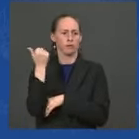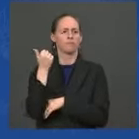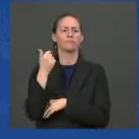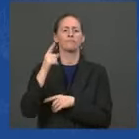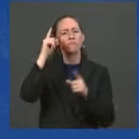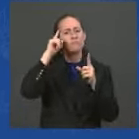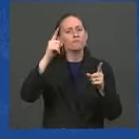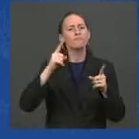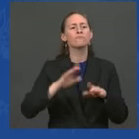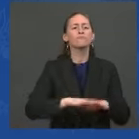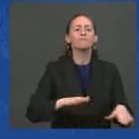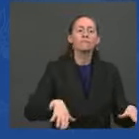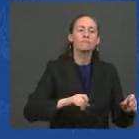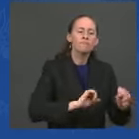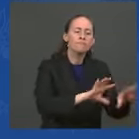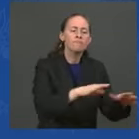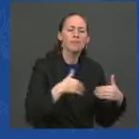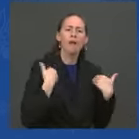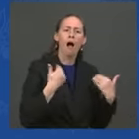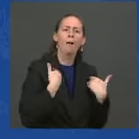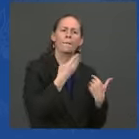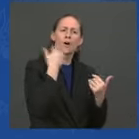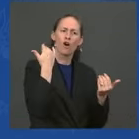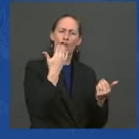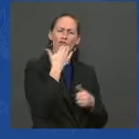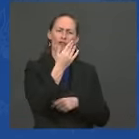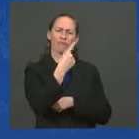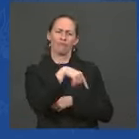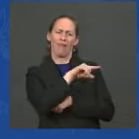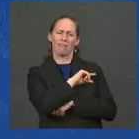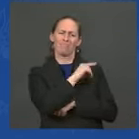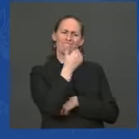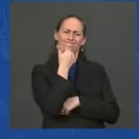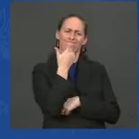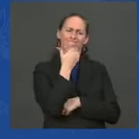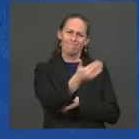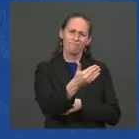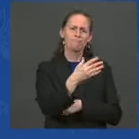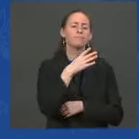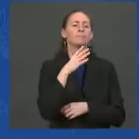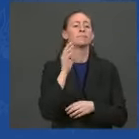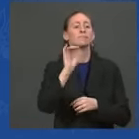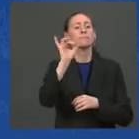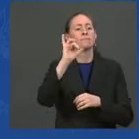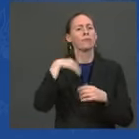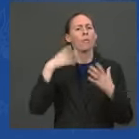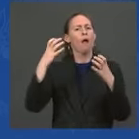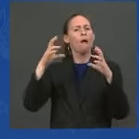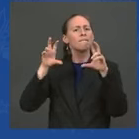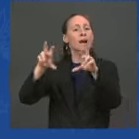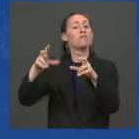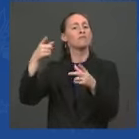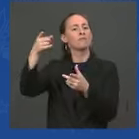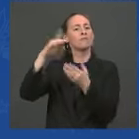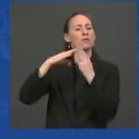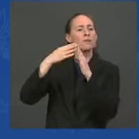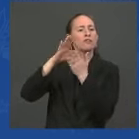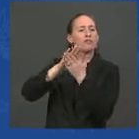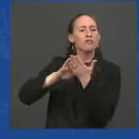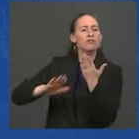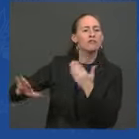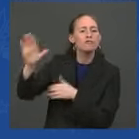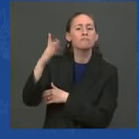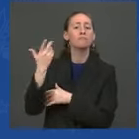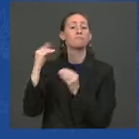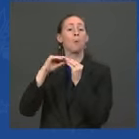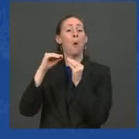in America. It also makes investments in higher education by increasing Pell Grants. I don't know if I can get it done,